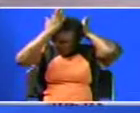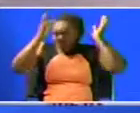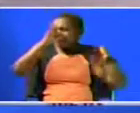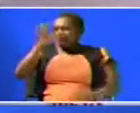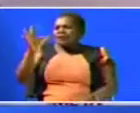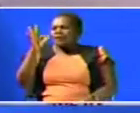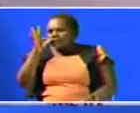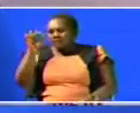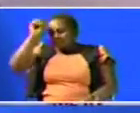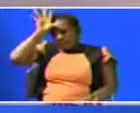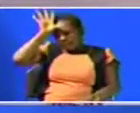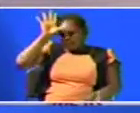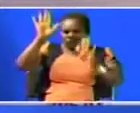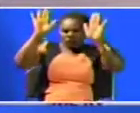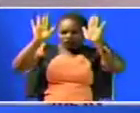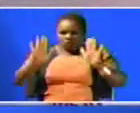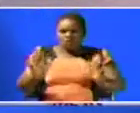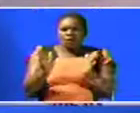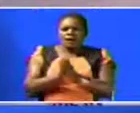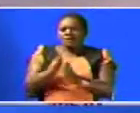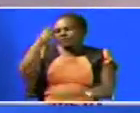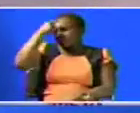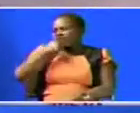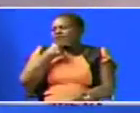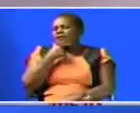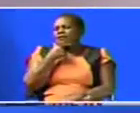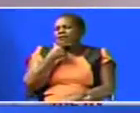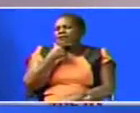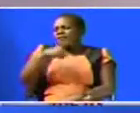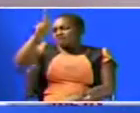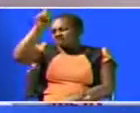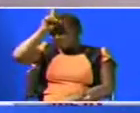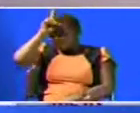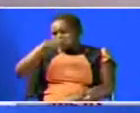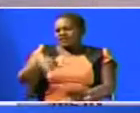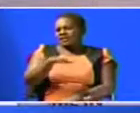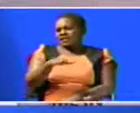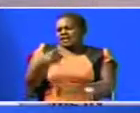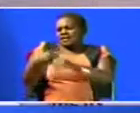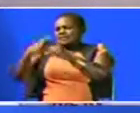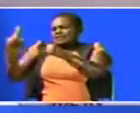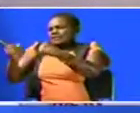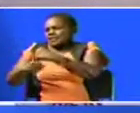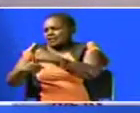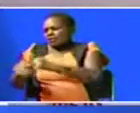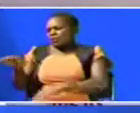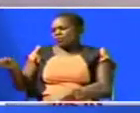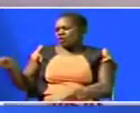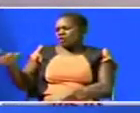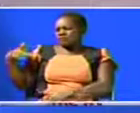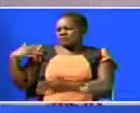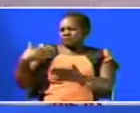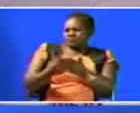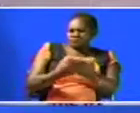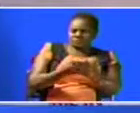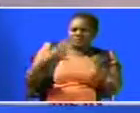Nyeri, Kiambu, Kisumu, and Thika. But for rural areas, it will be from 6 a.m. in the morning to